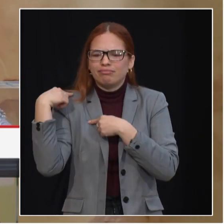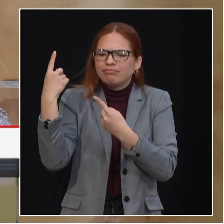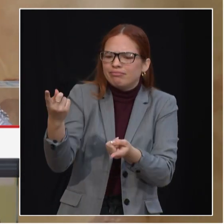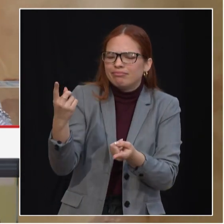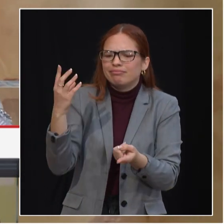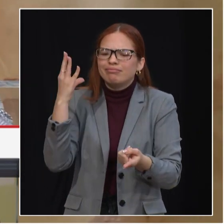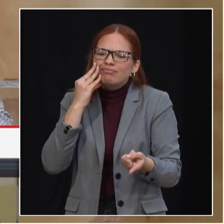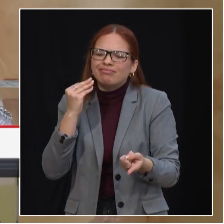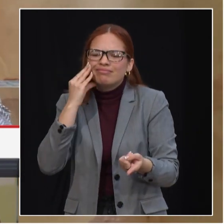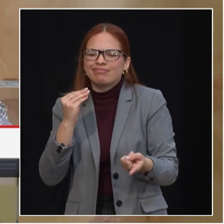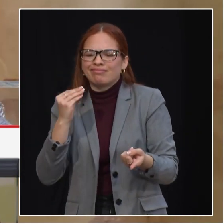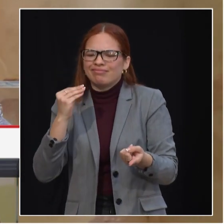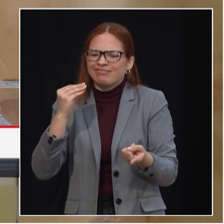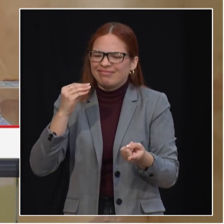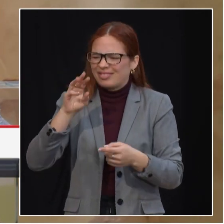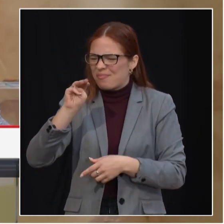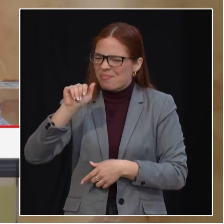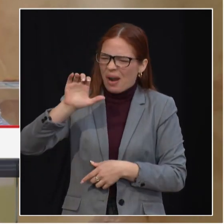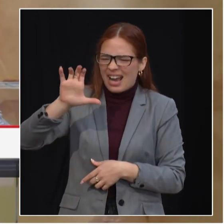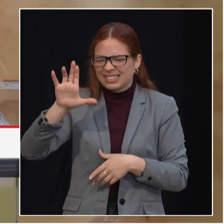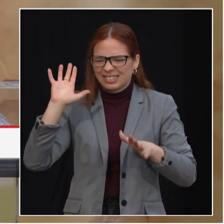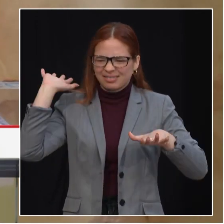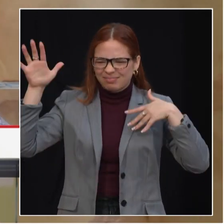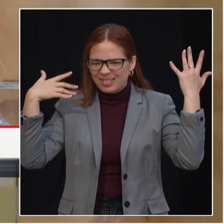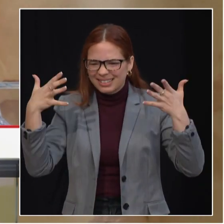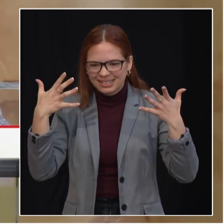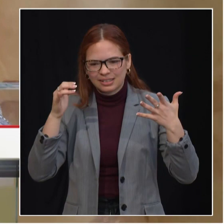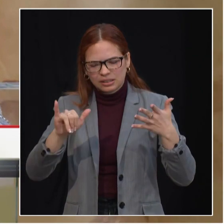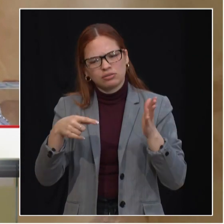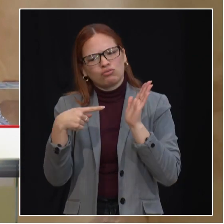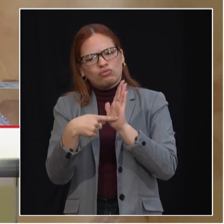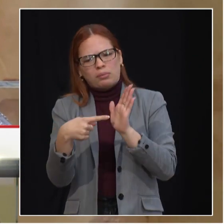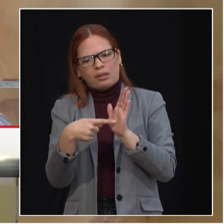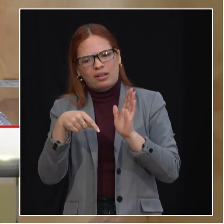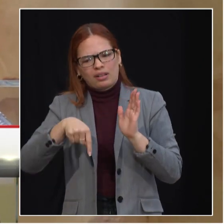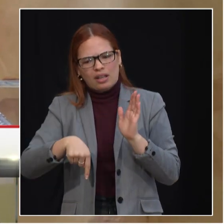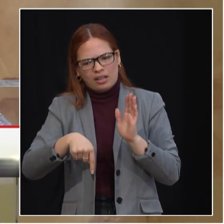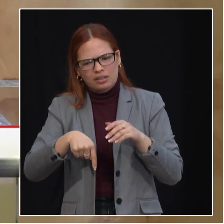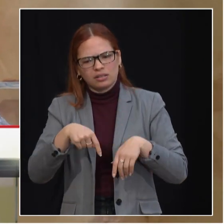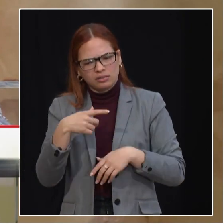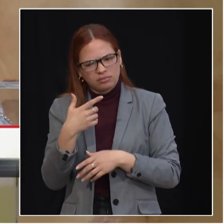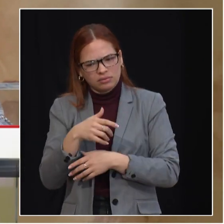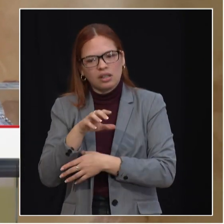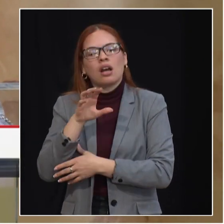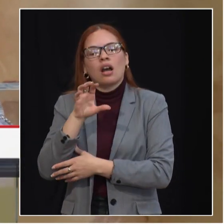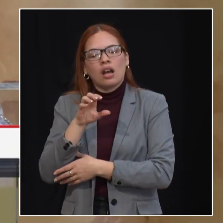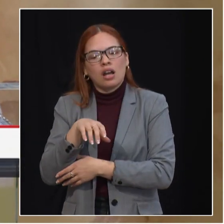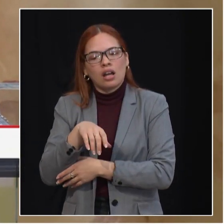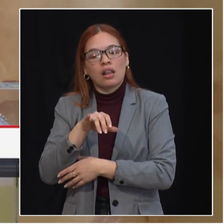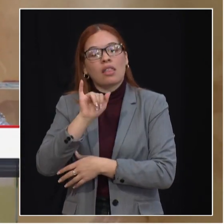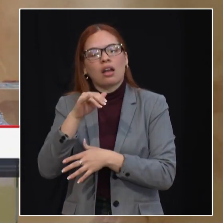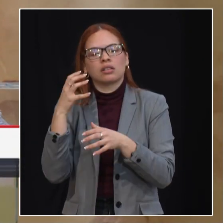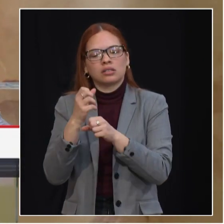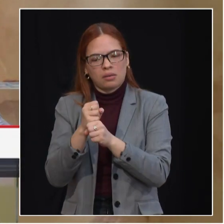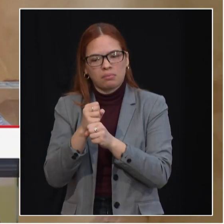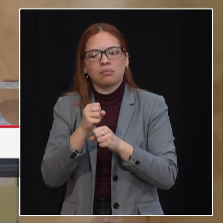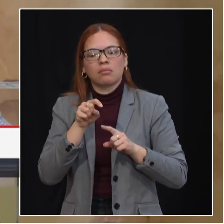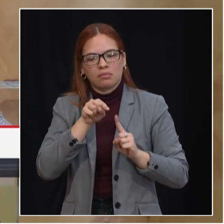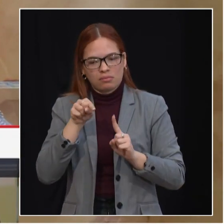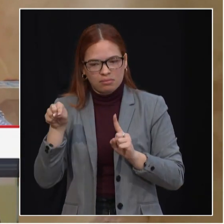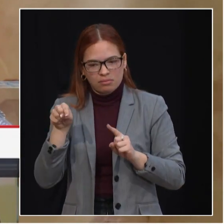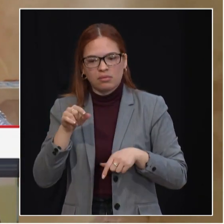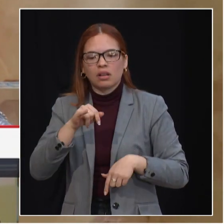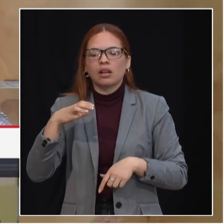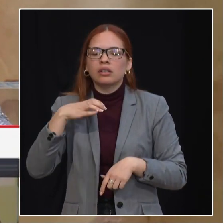So I am here representing OCTFME. I serve at OCTFME as a film commissioner. I